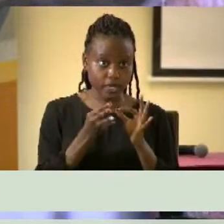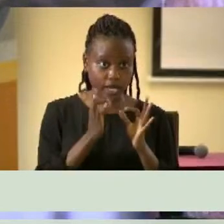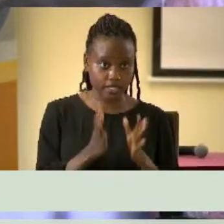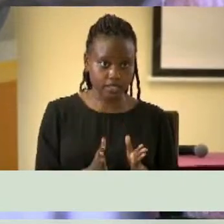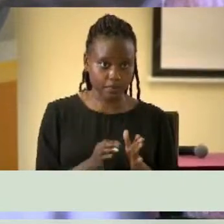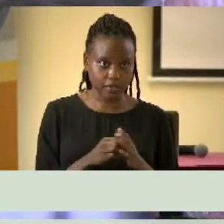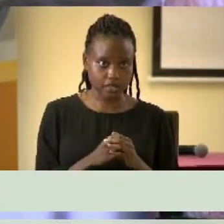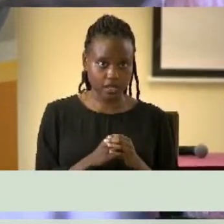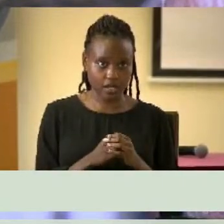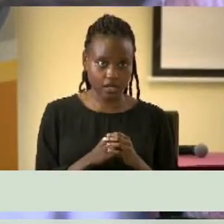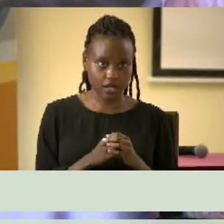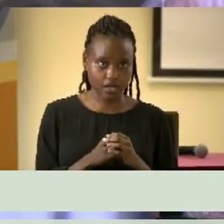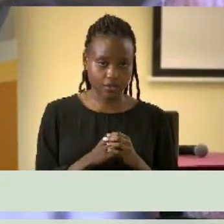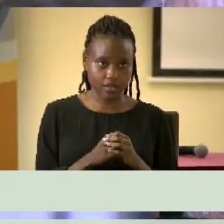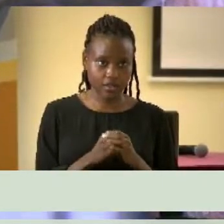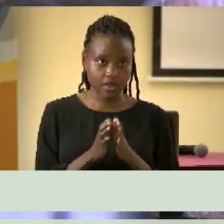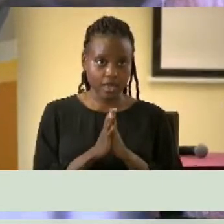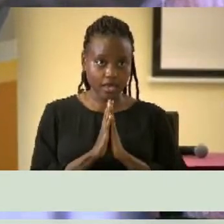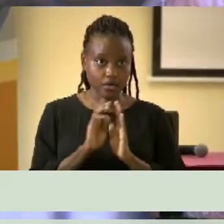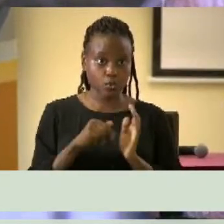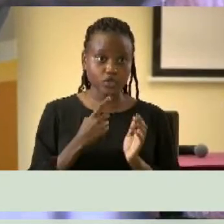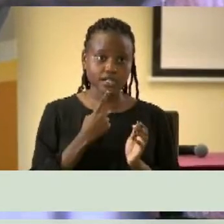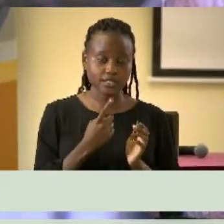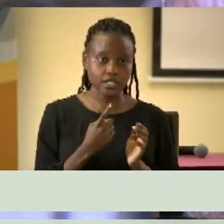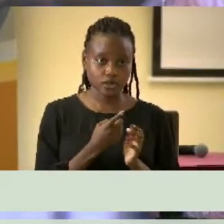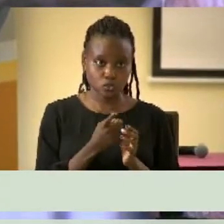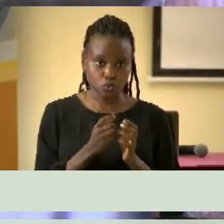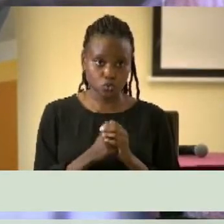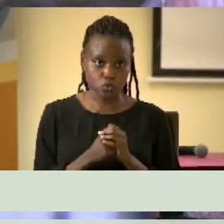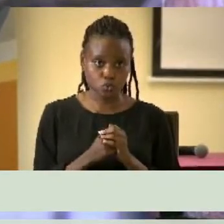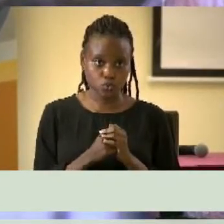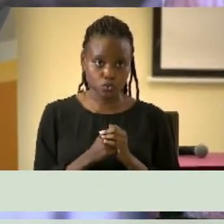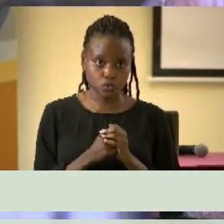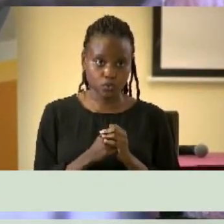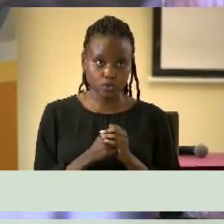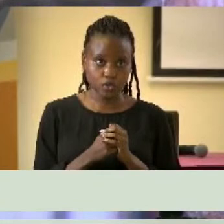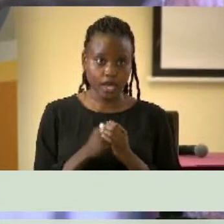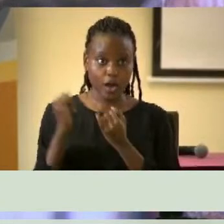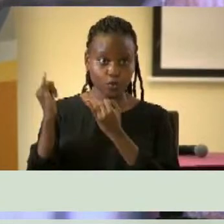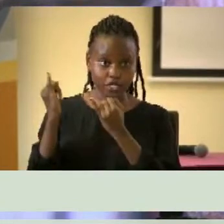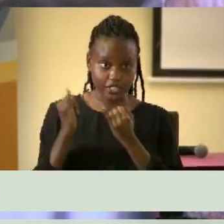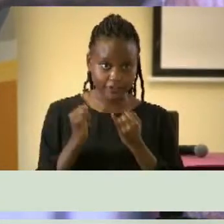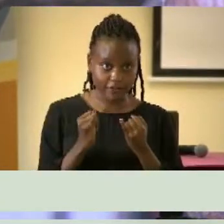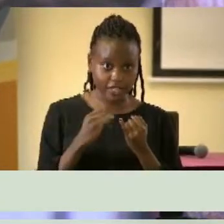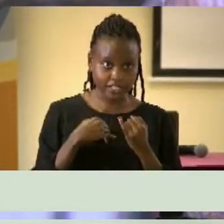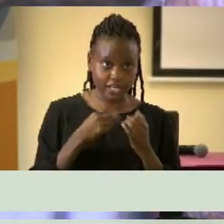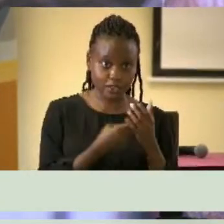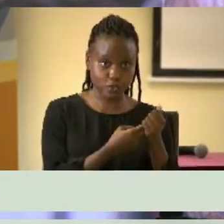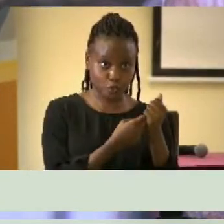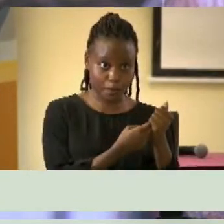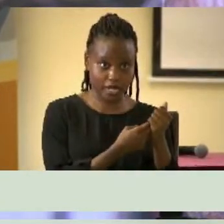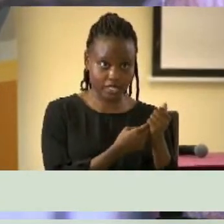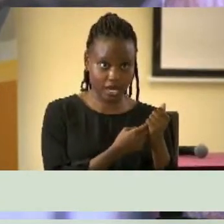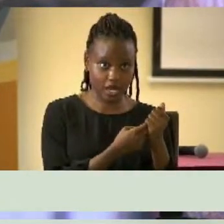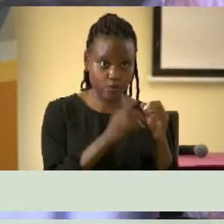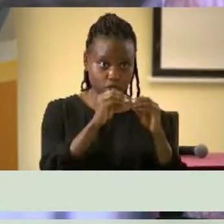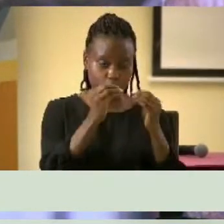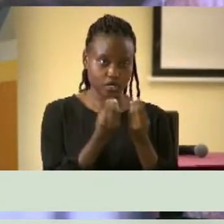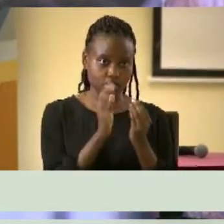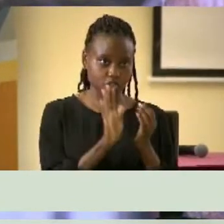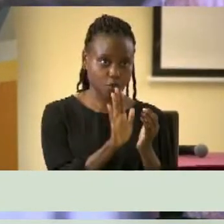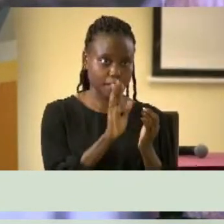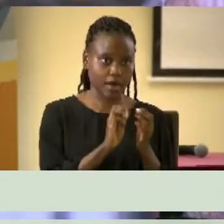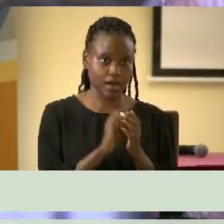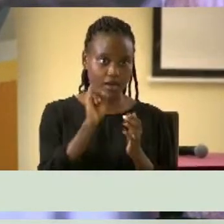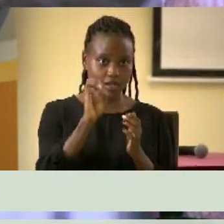interpreter. And what I'd say is I would invite us to partner with your